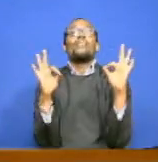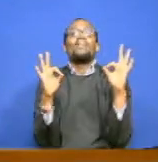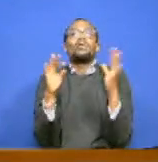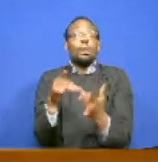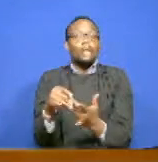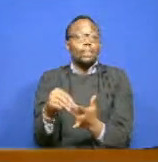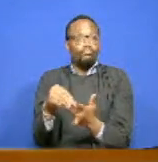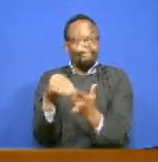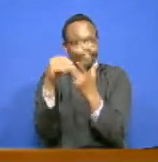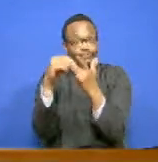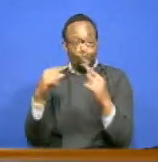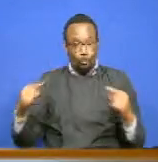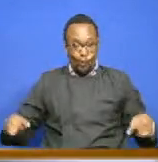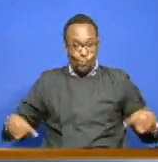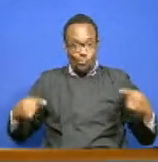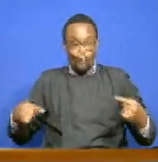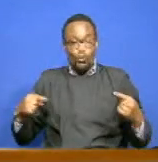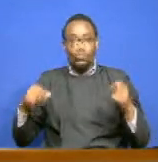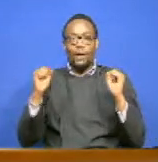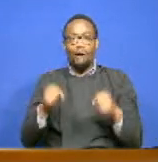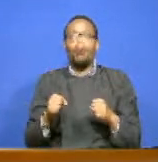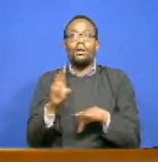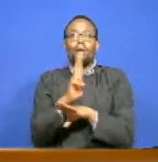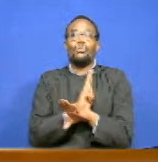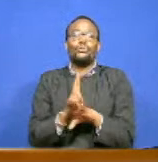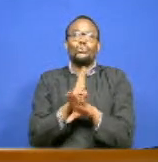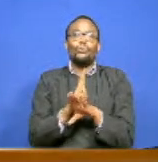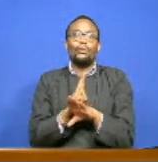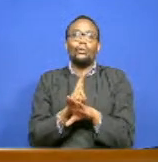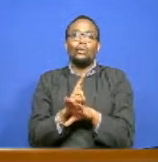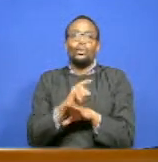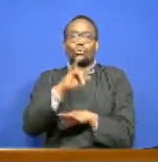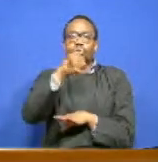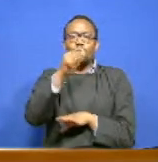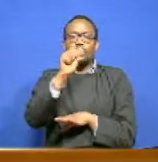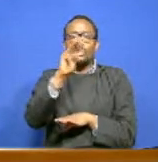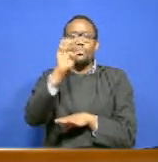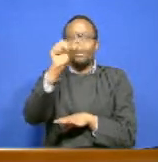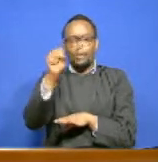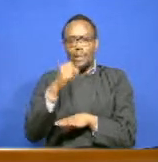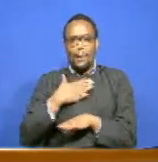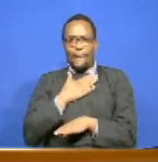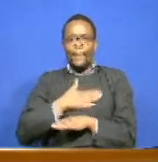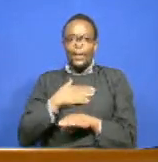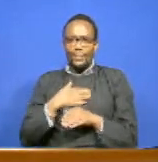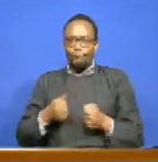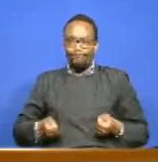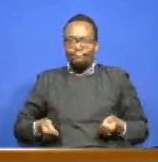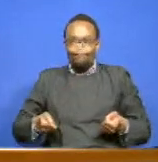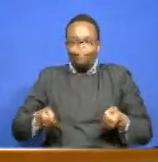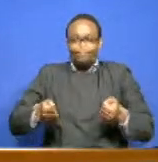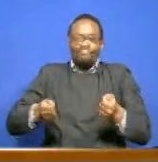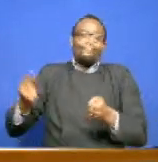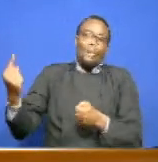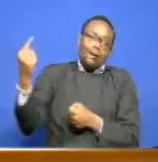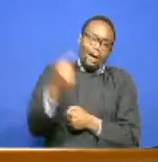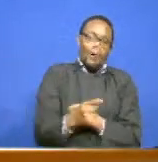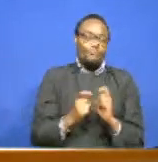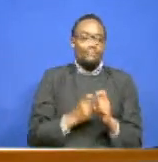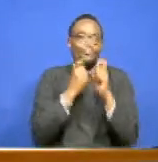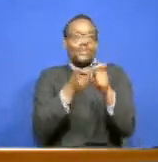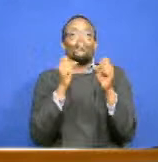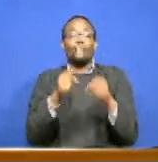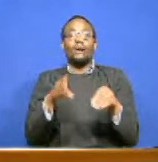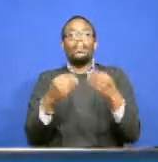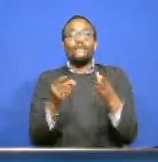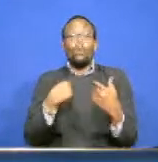wheelchair that can be used by James. And so kindly, James, if you can be wheeled here, you can receive this gift, and I'll